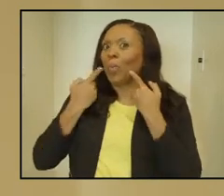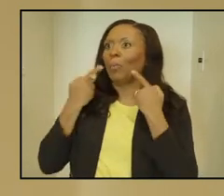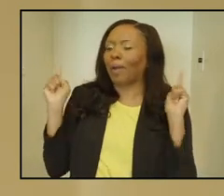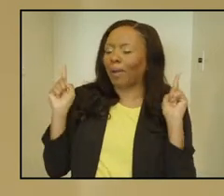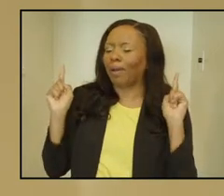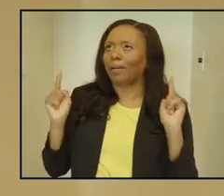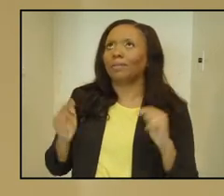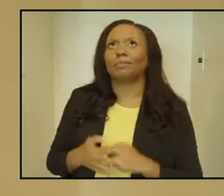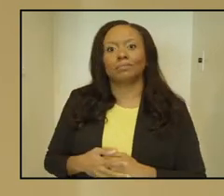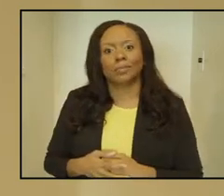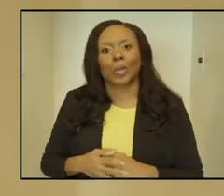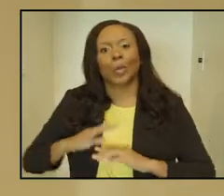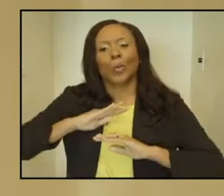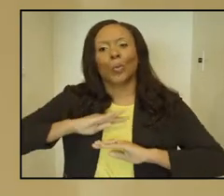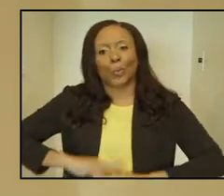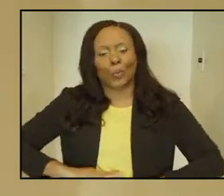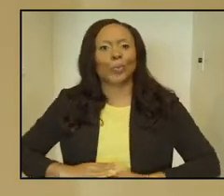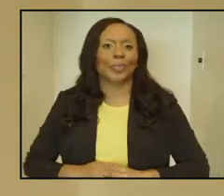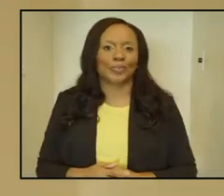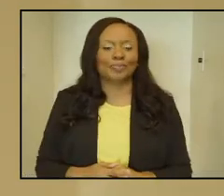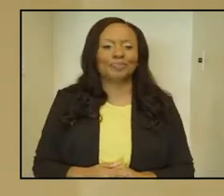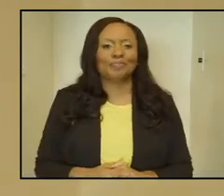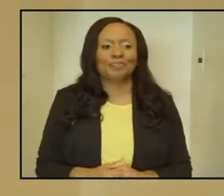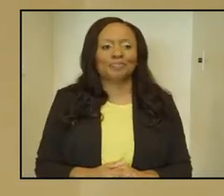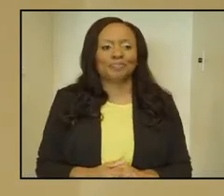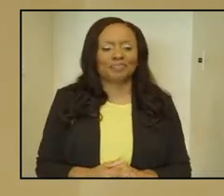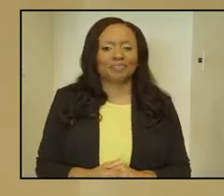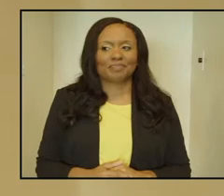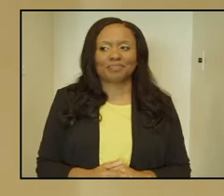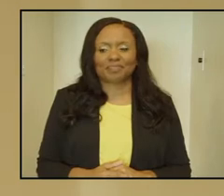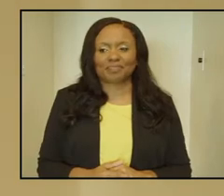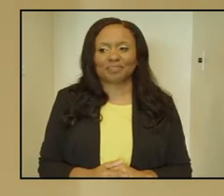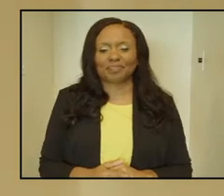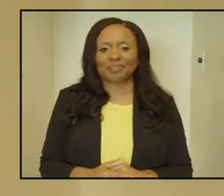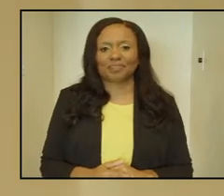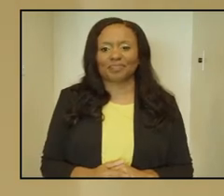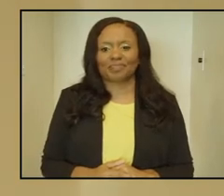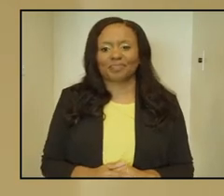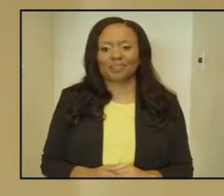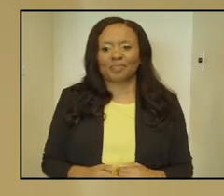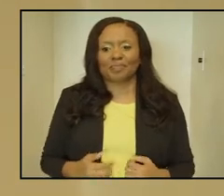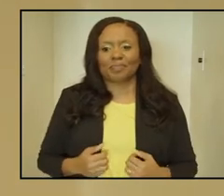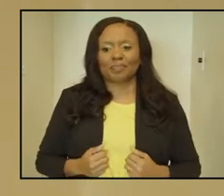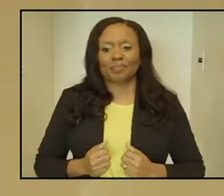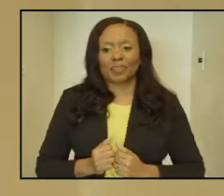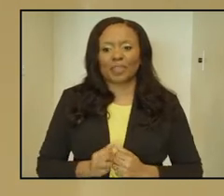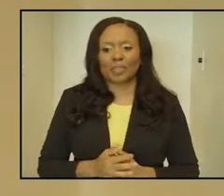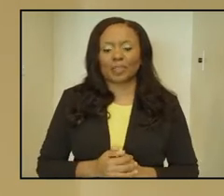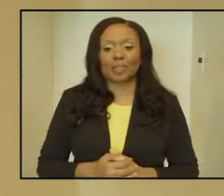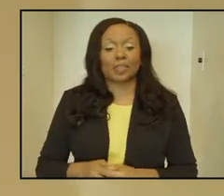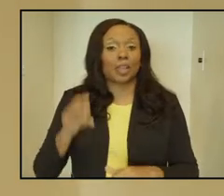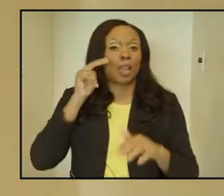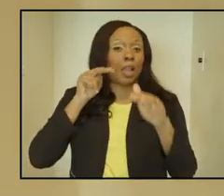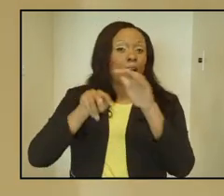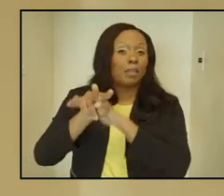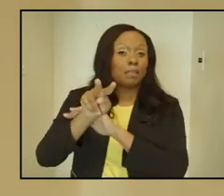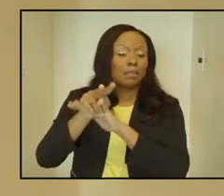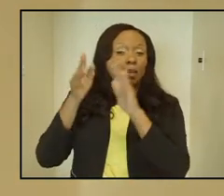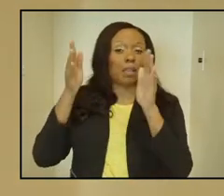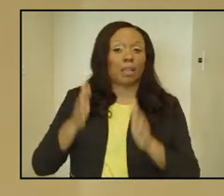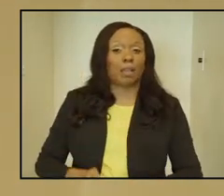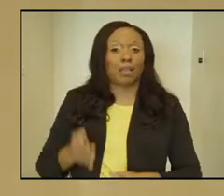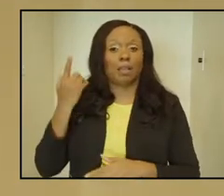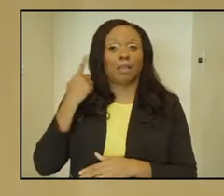stage today. And as we heard from the minister this morning, the vision for having this digital corporate registry